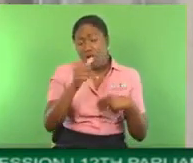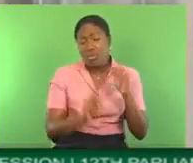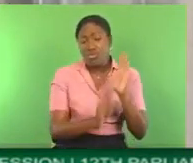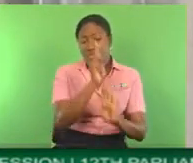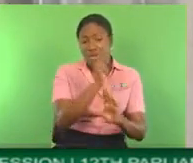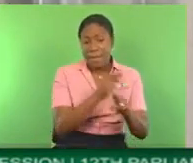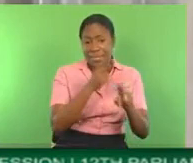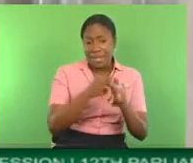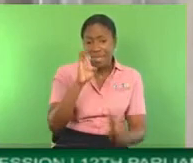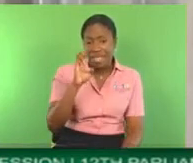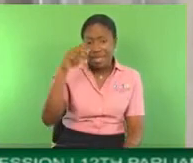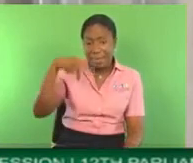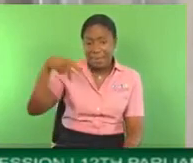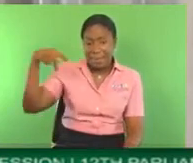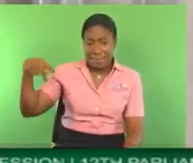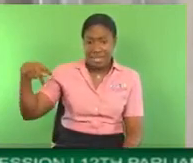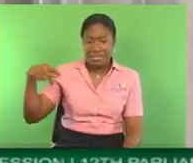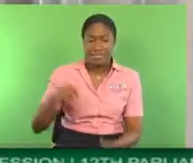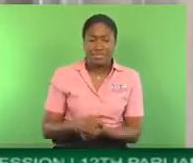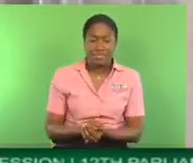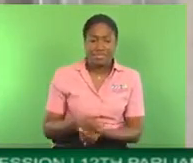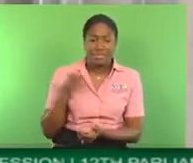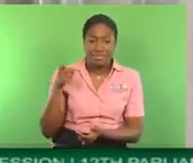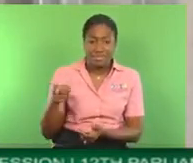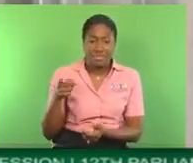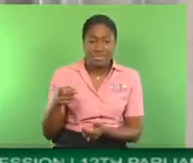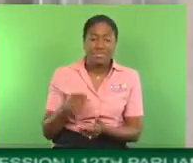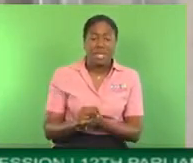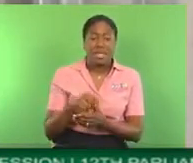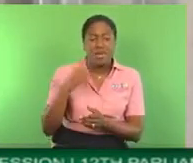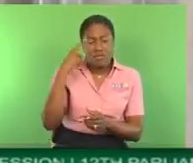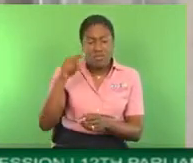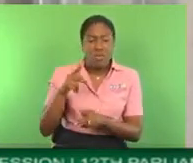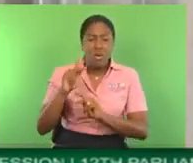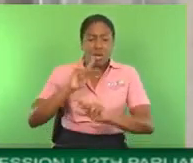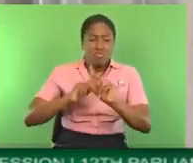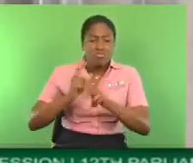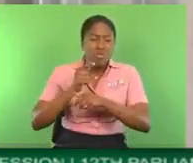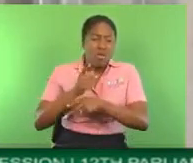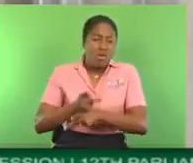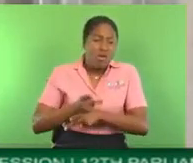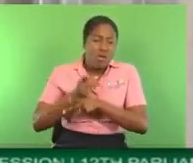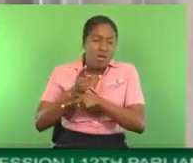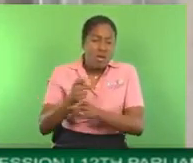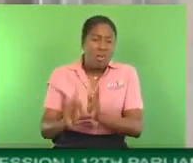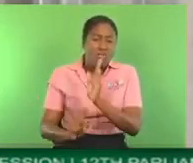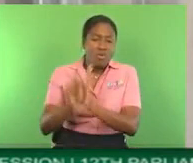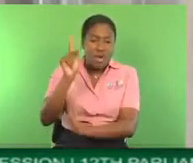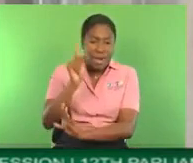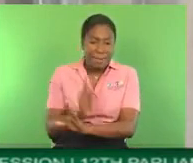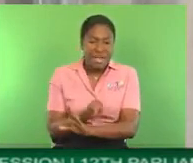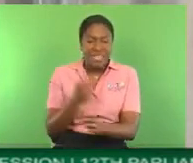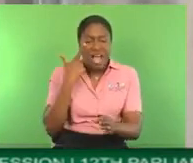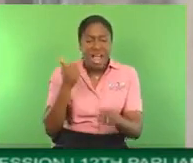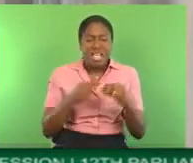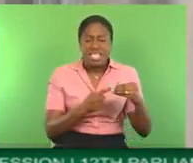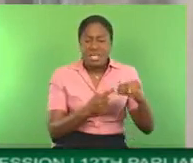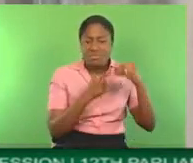EPP, which is the Extended Patient Care Program. This is a specialized testing